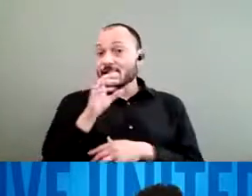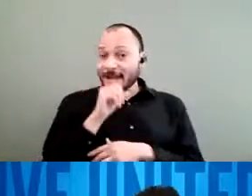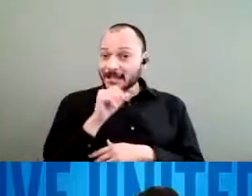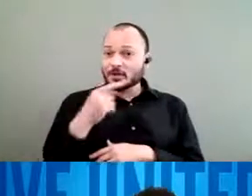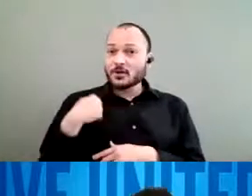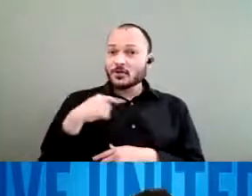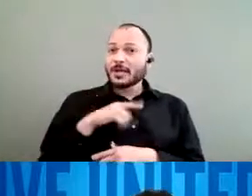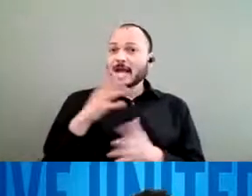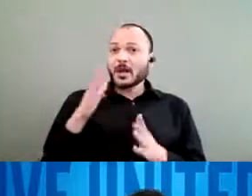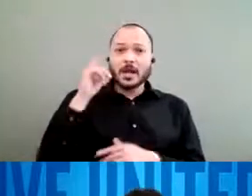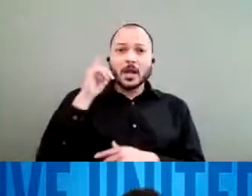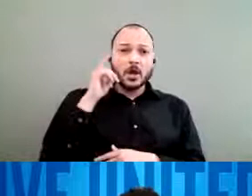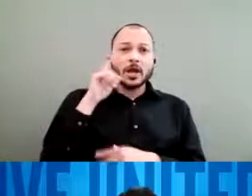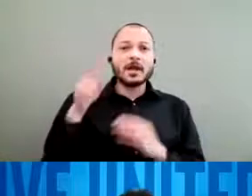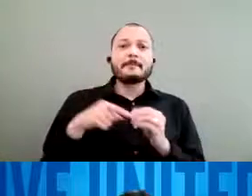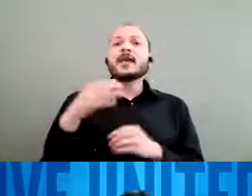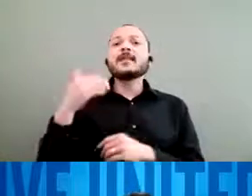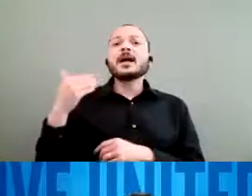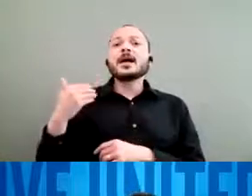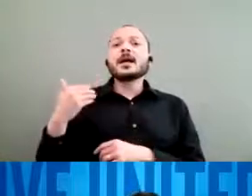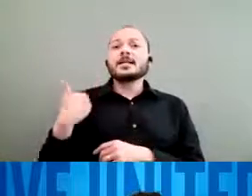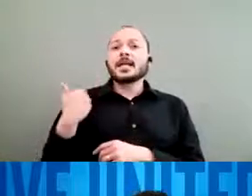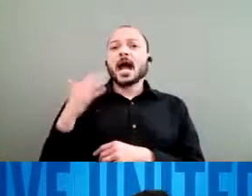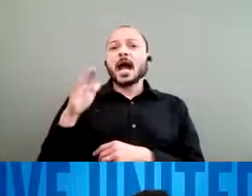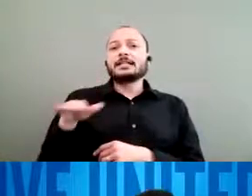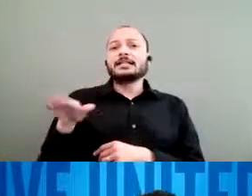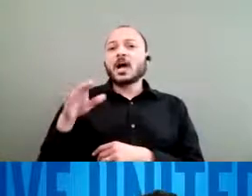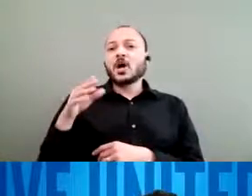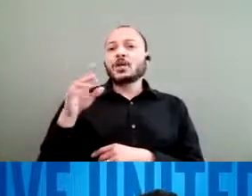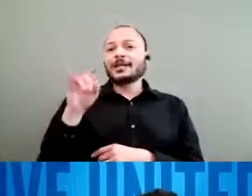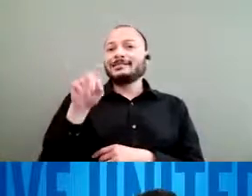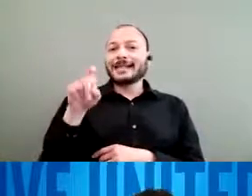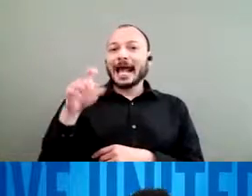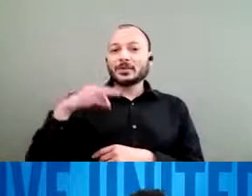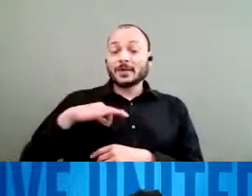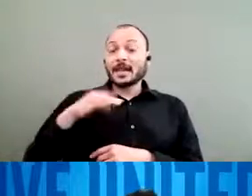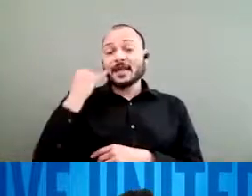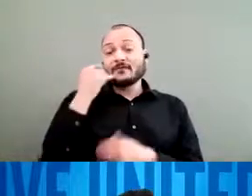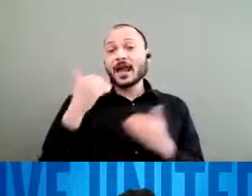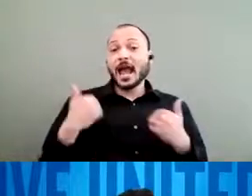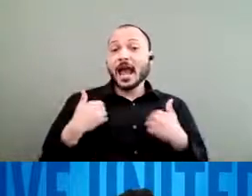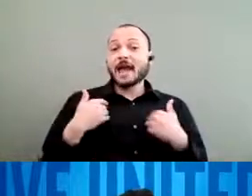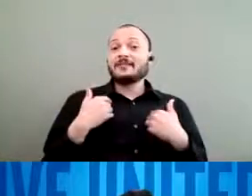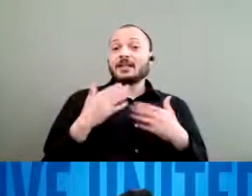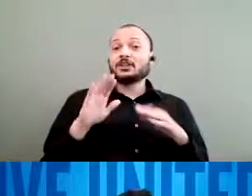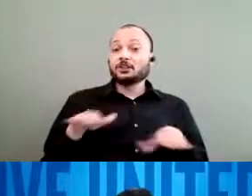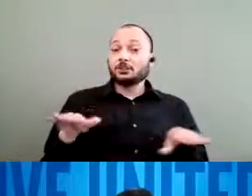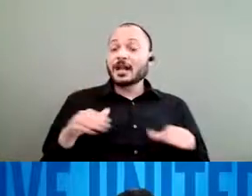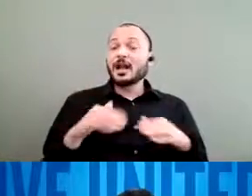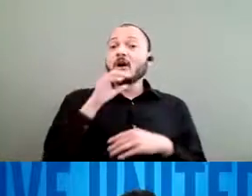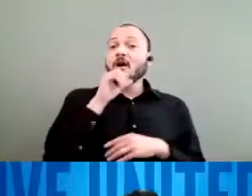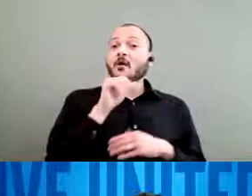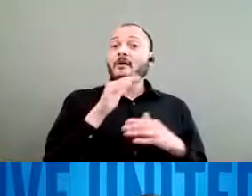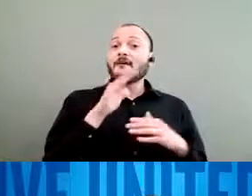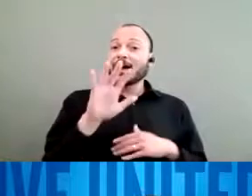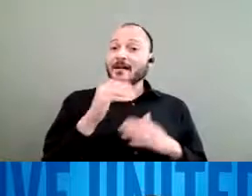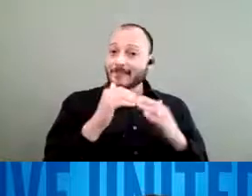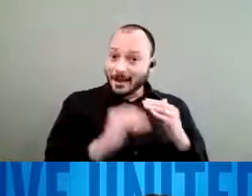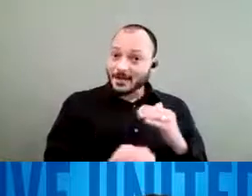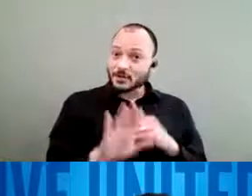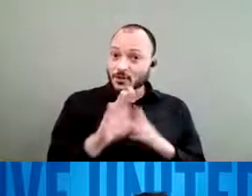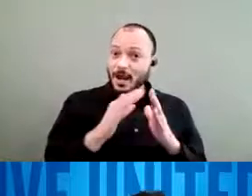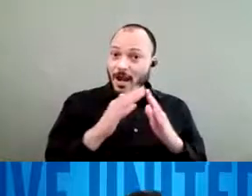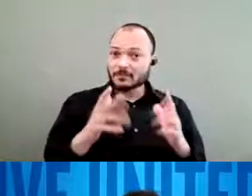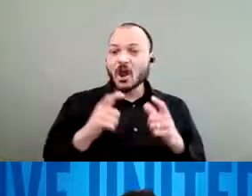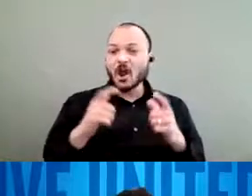credit earlier. So, you know, if you have people 5 years or under in your house, there's going to be a larger credit there.